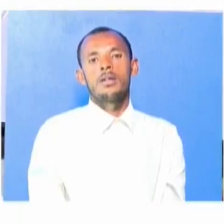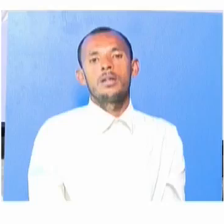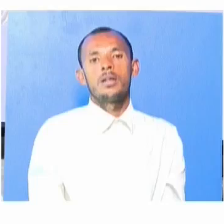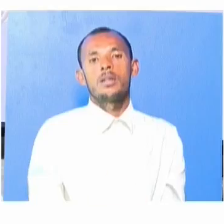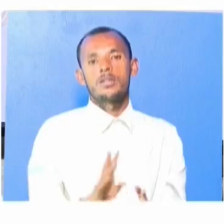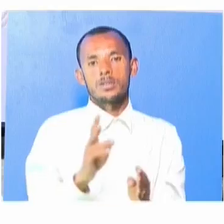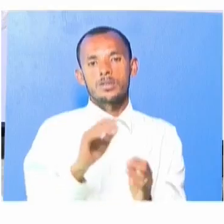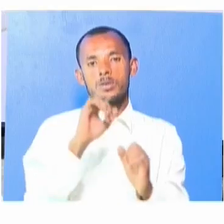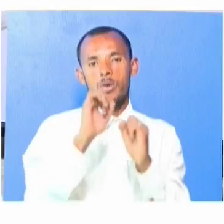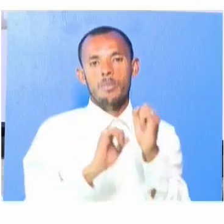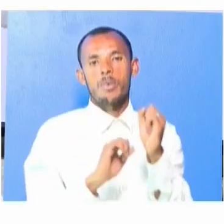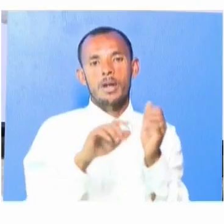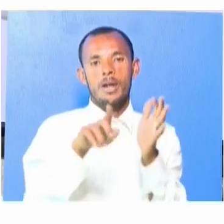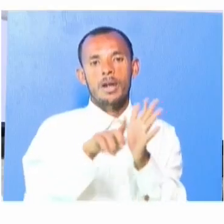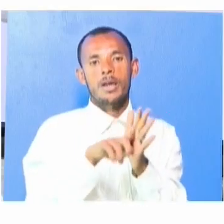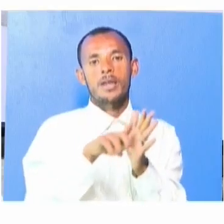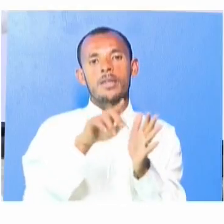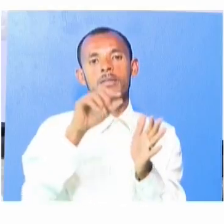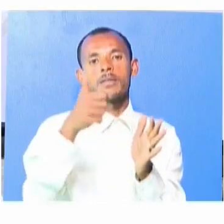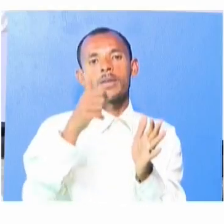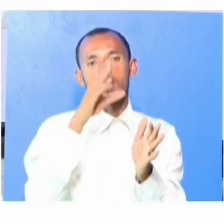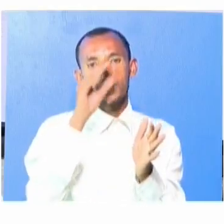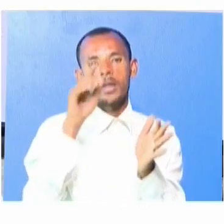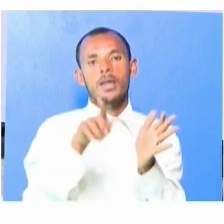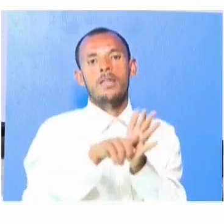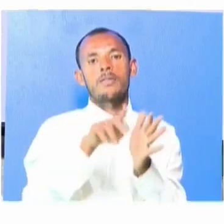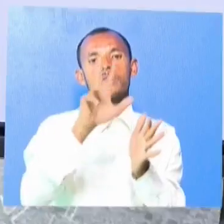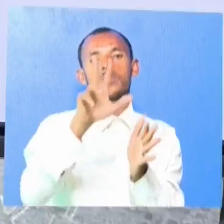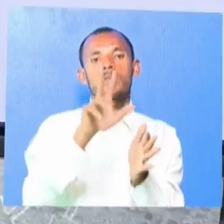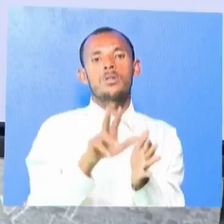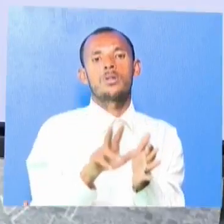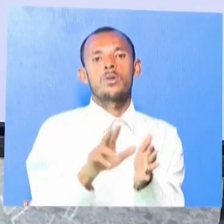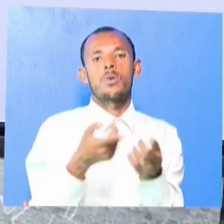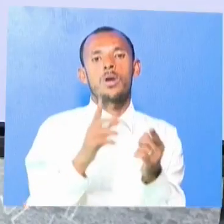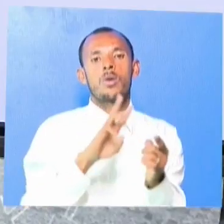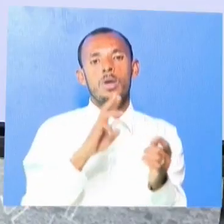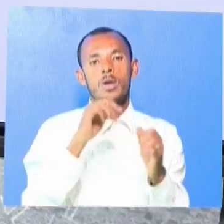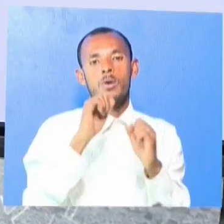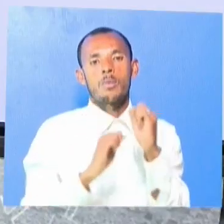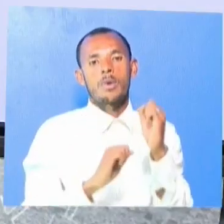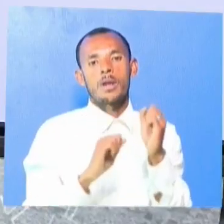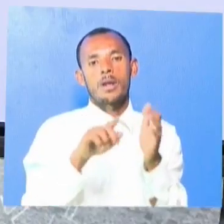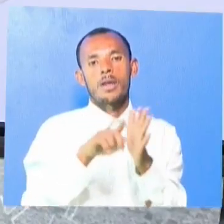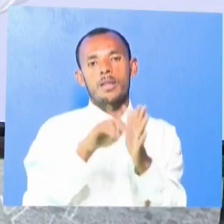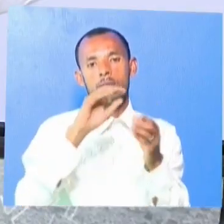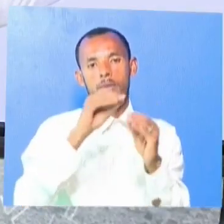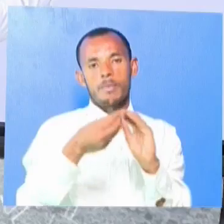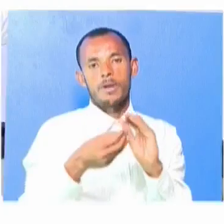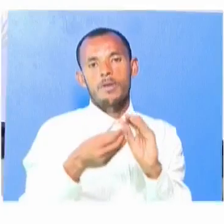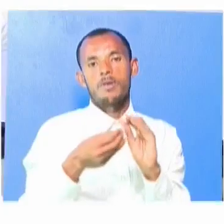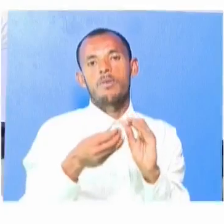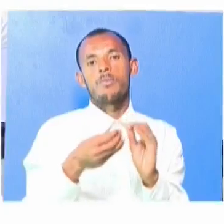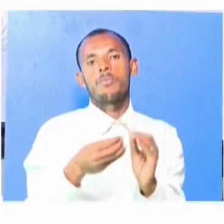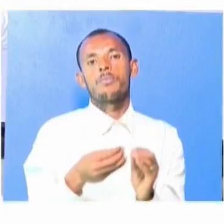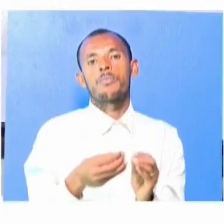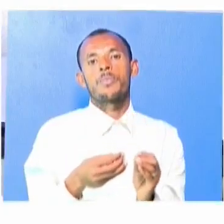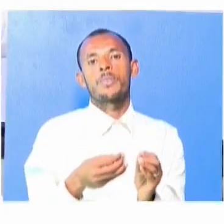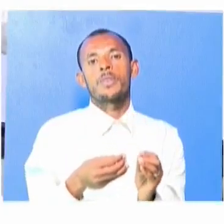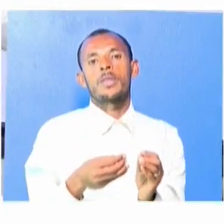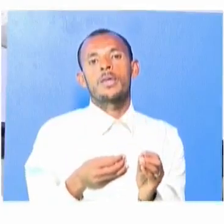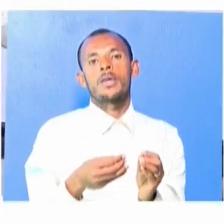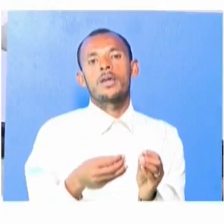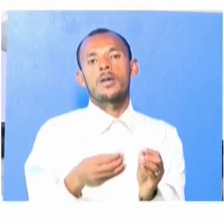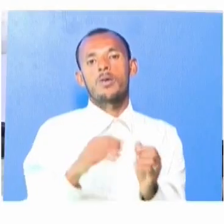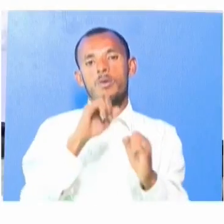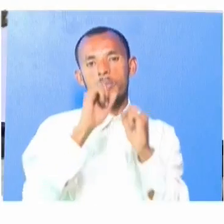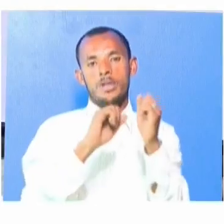it. Minus 10 and minus 3. So when you compare two negative numbers, forget the negative sign, compare